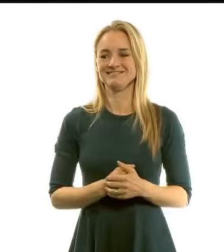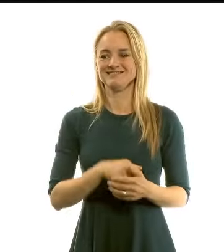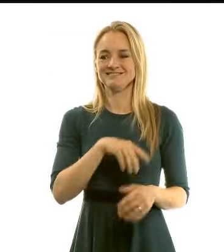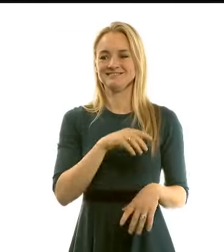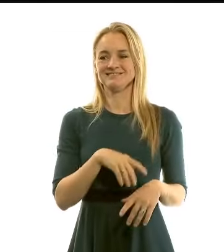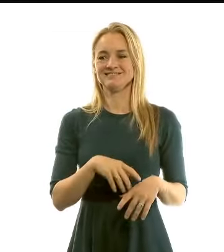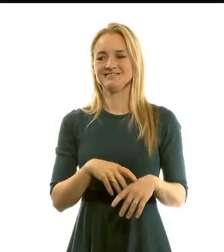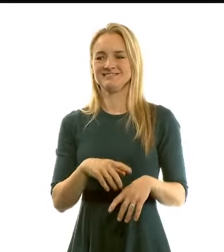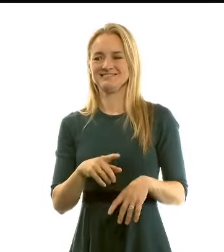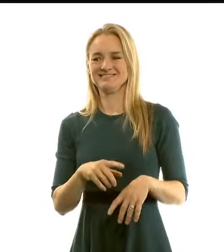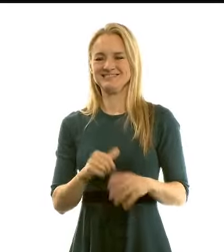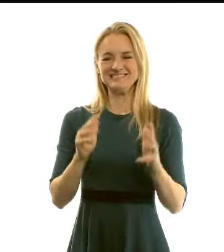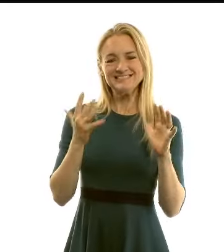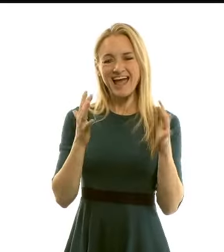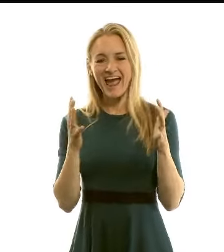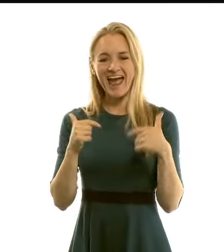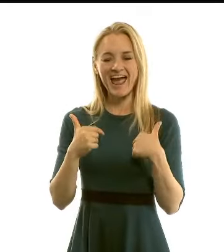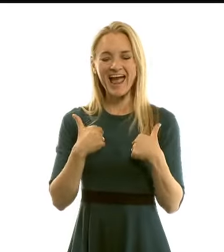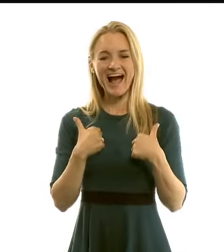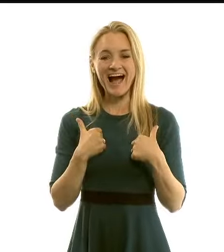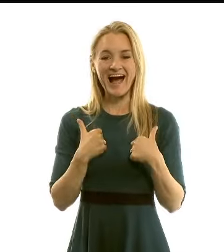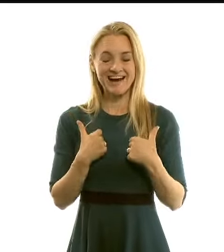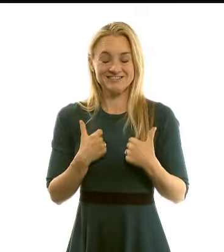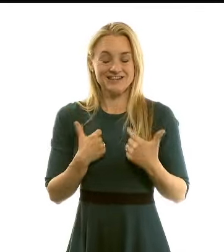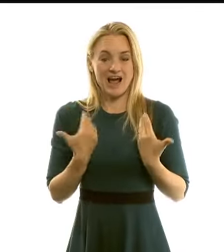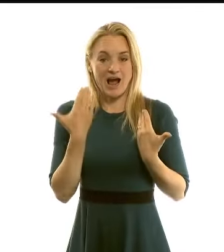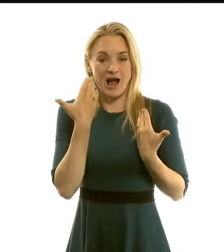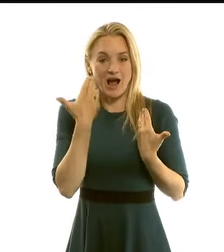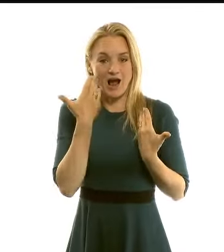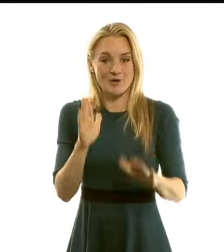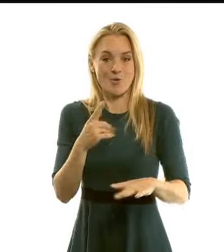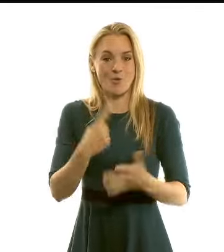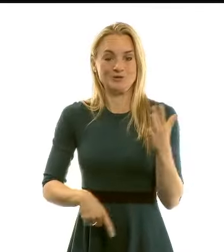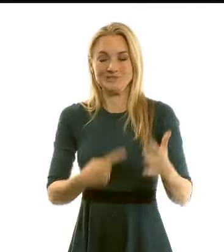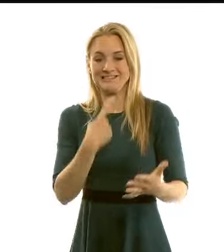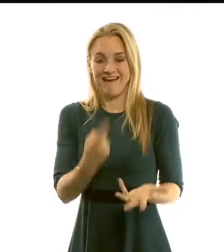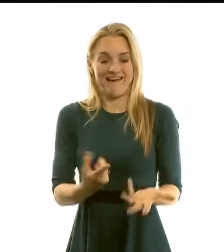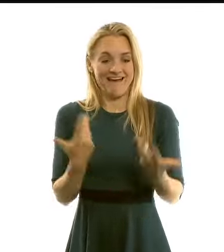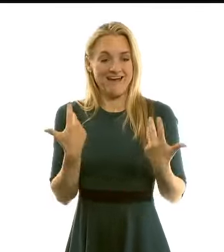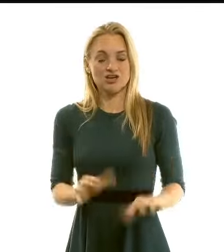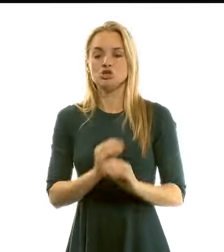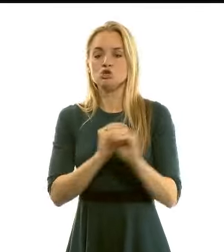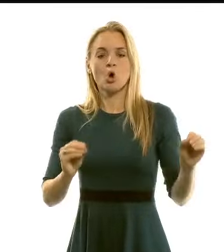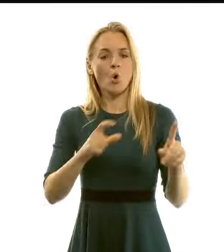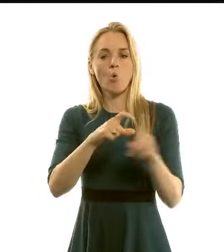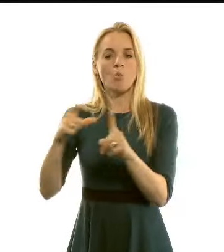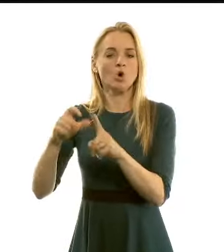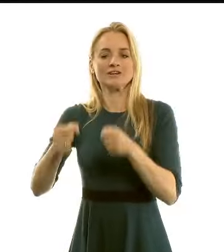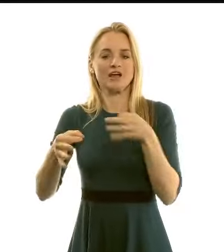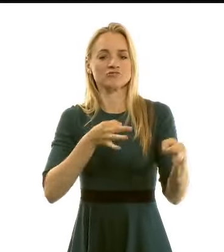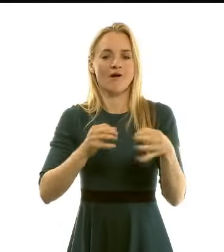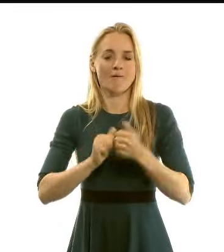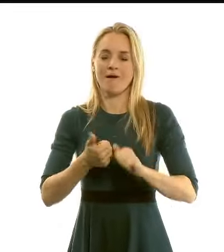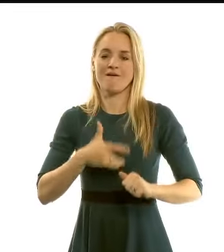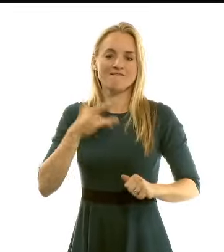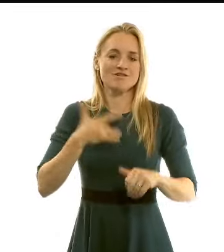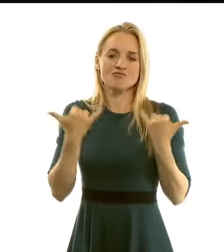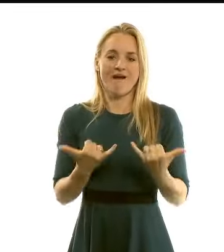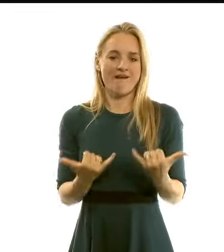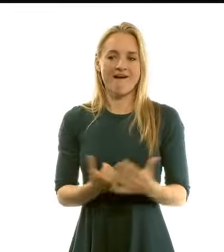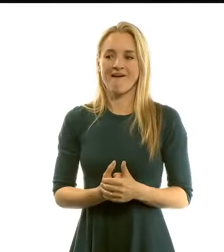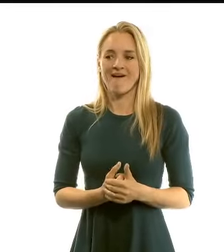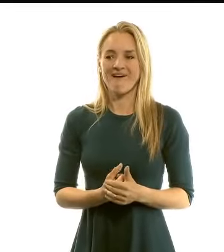I am speechless. There's no words can describe how I feel right now. This is the most